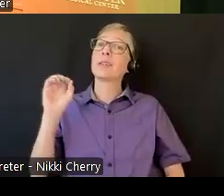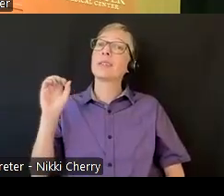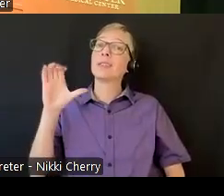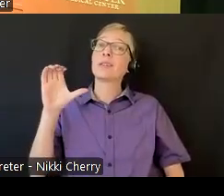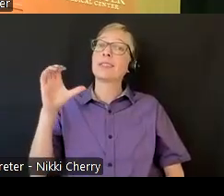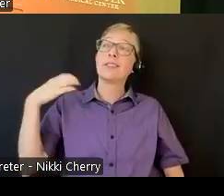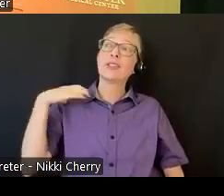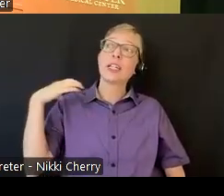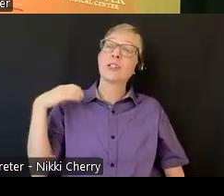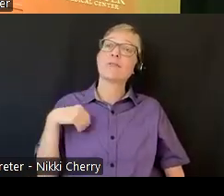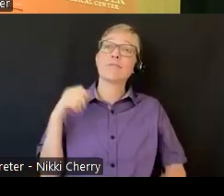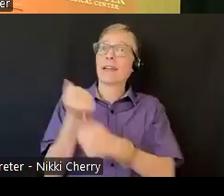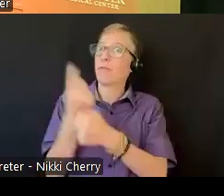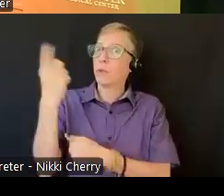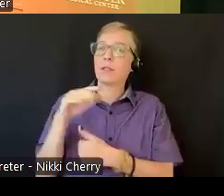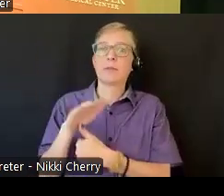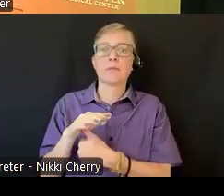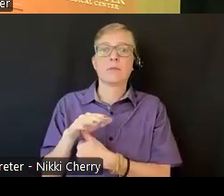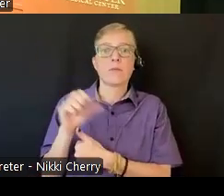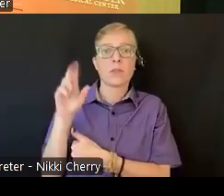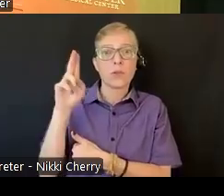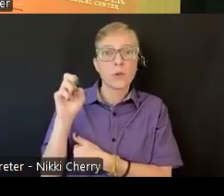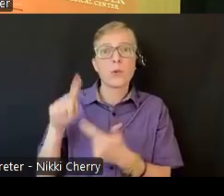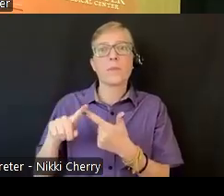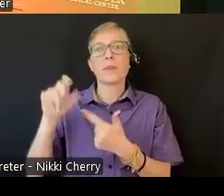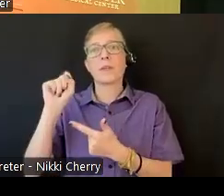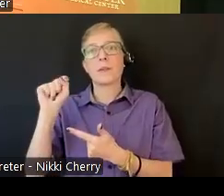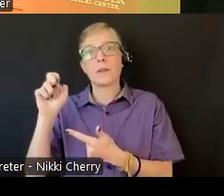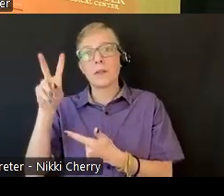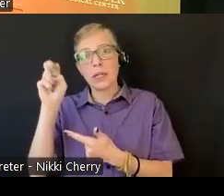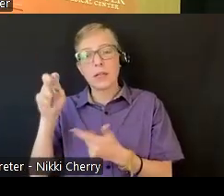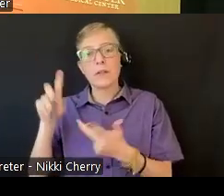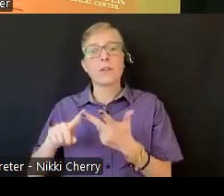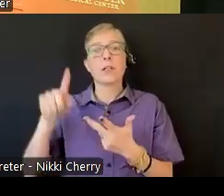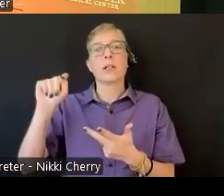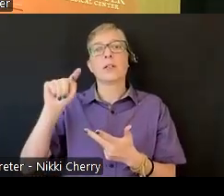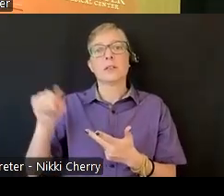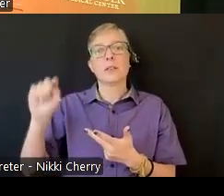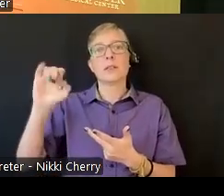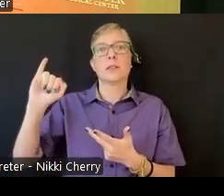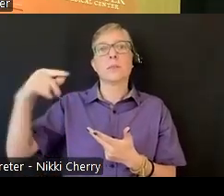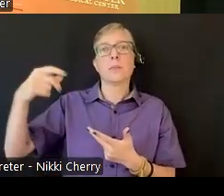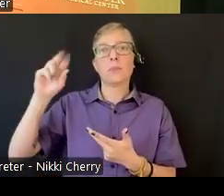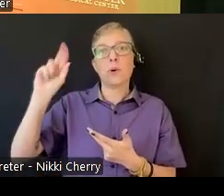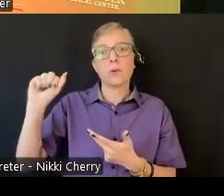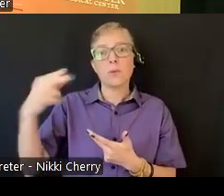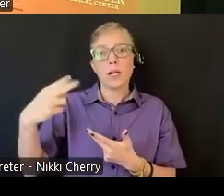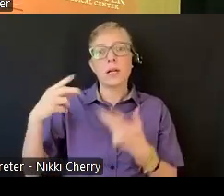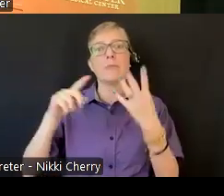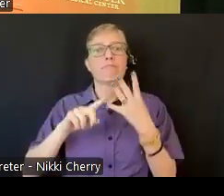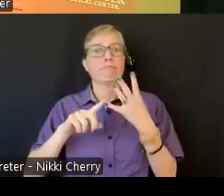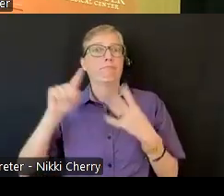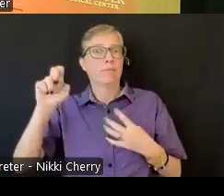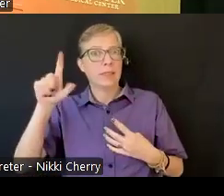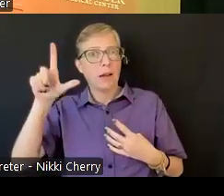Sue, Steve, Chipora, even Telva and others too, and